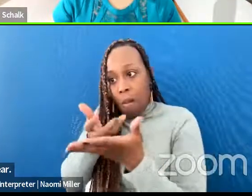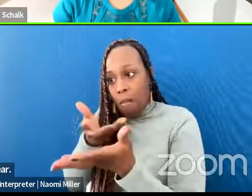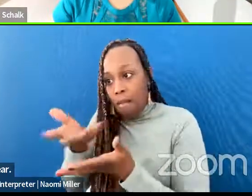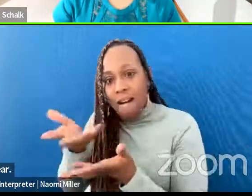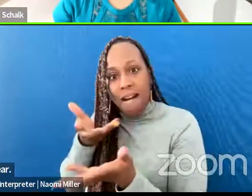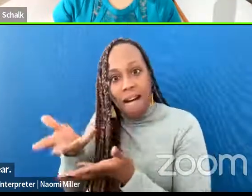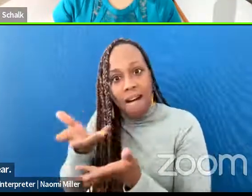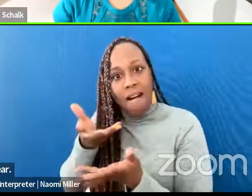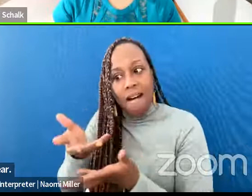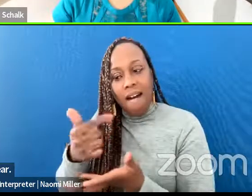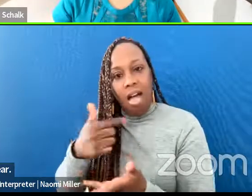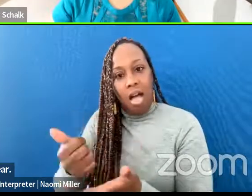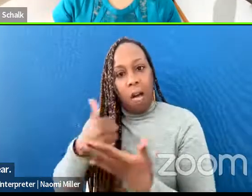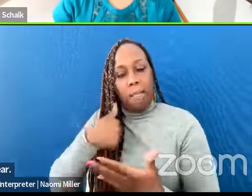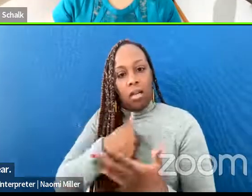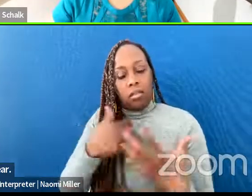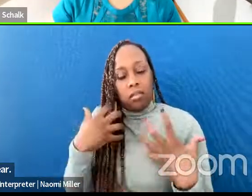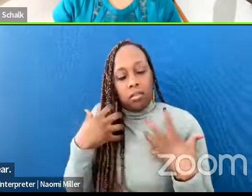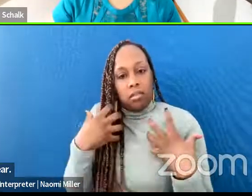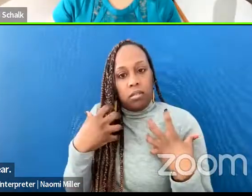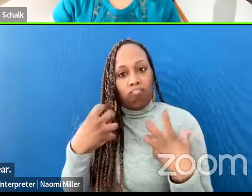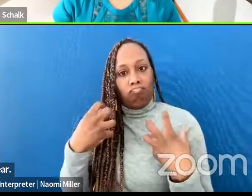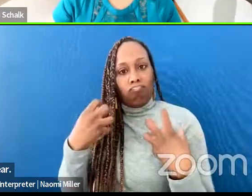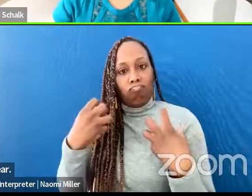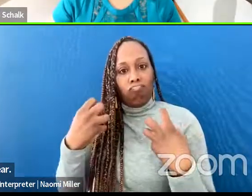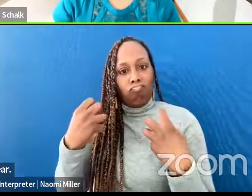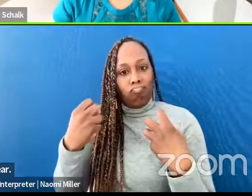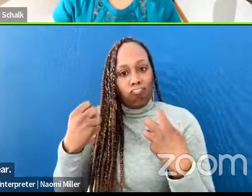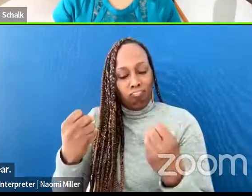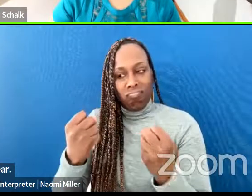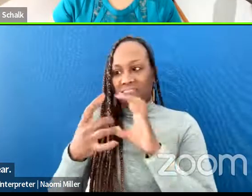others into community, into queercrip kinship.